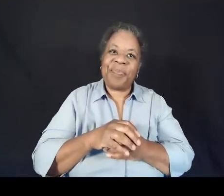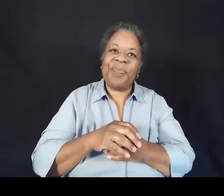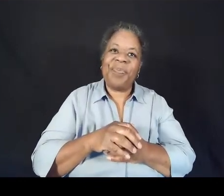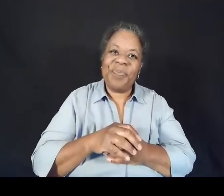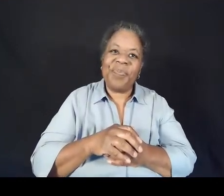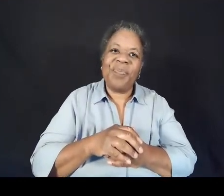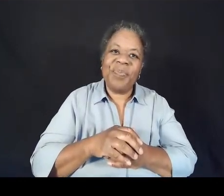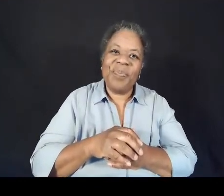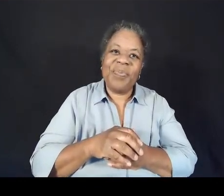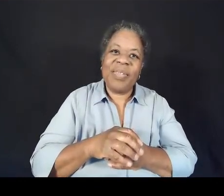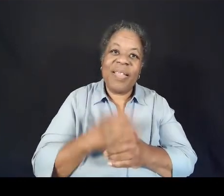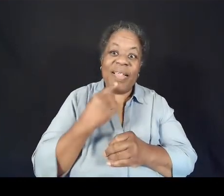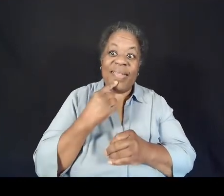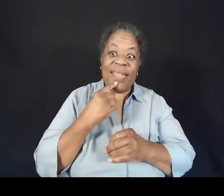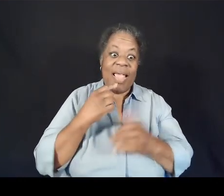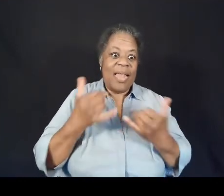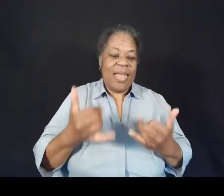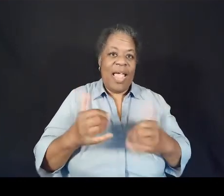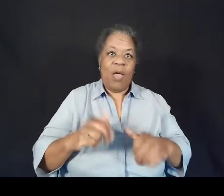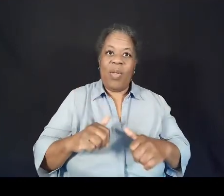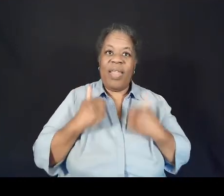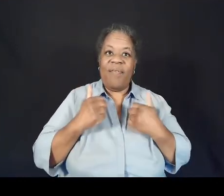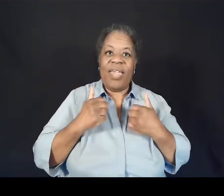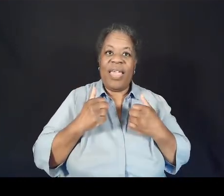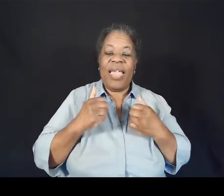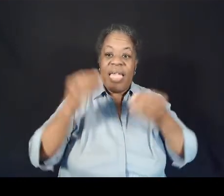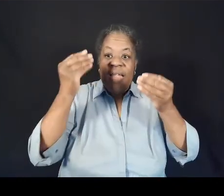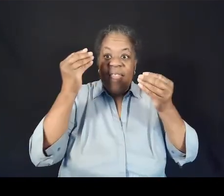They say we're living in the information age.